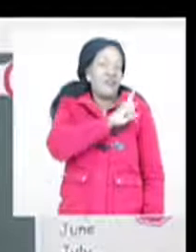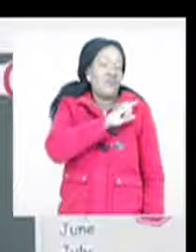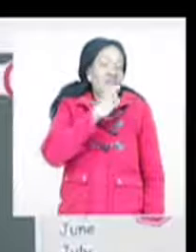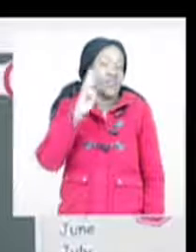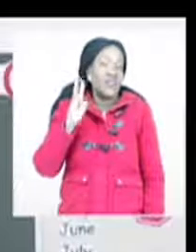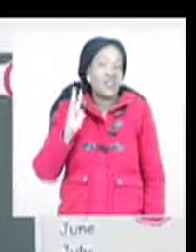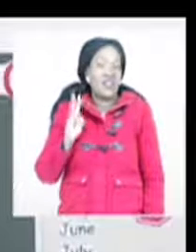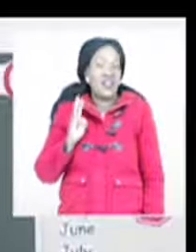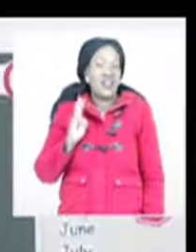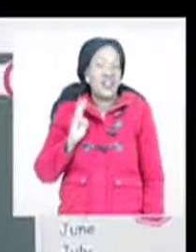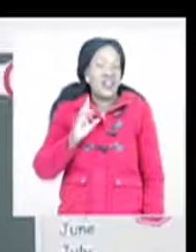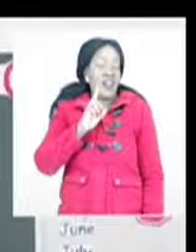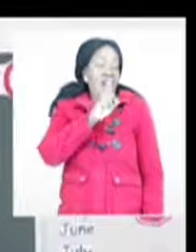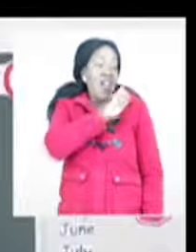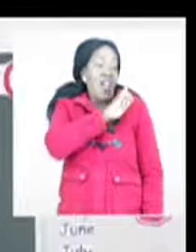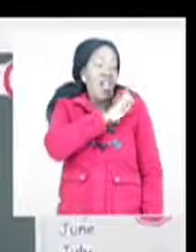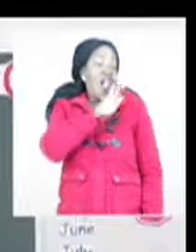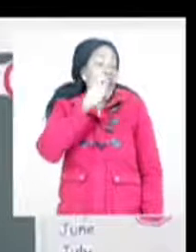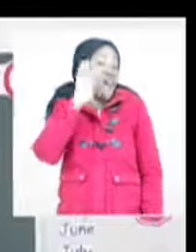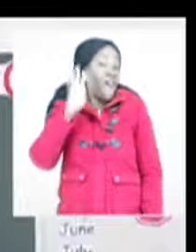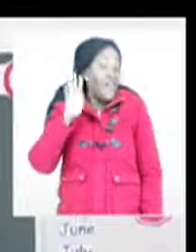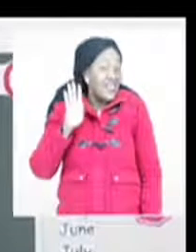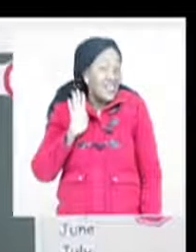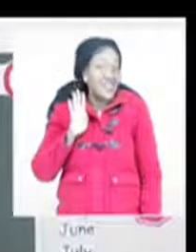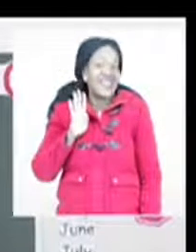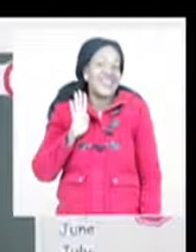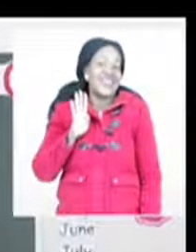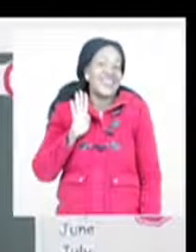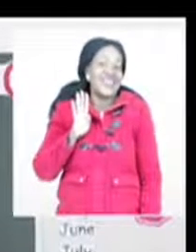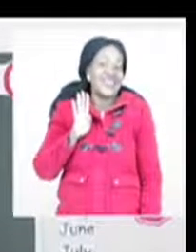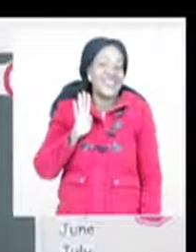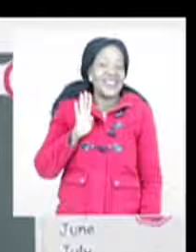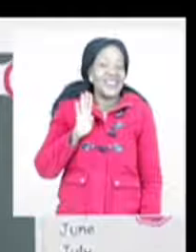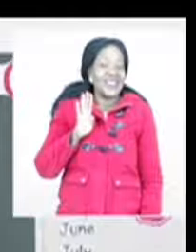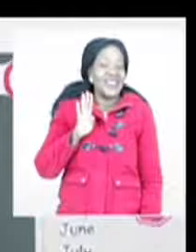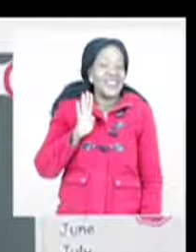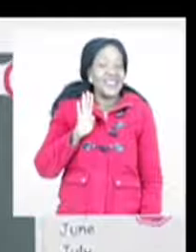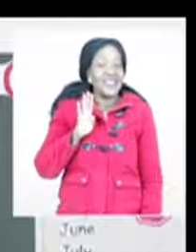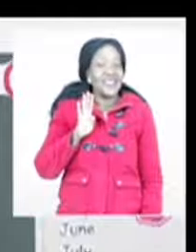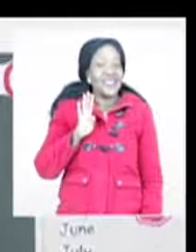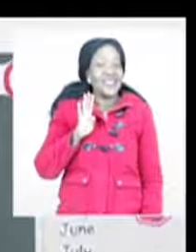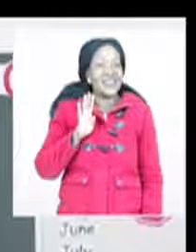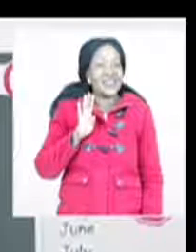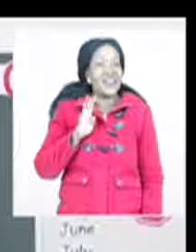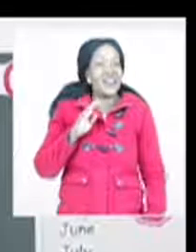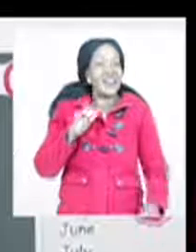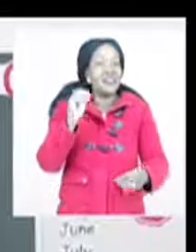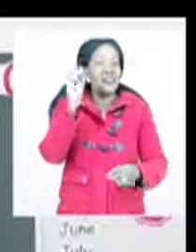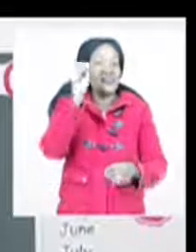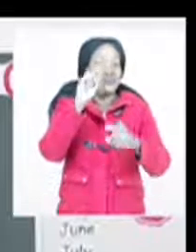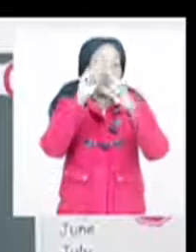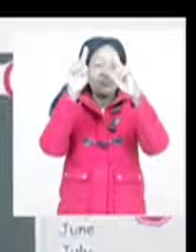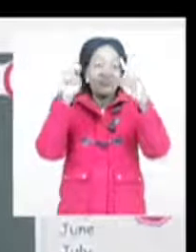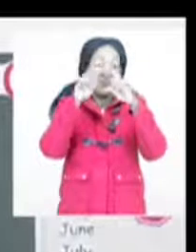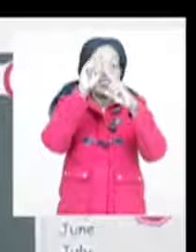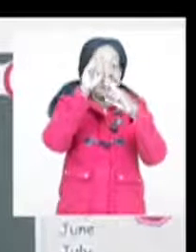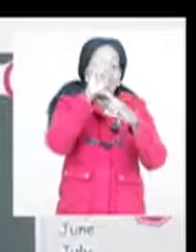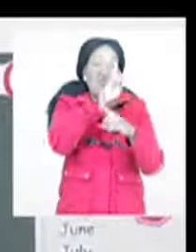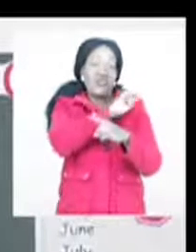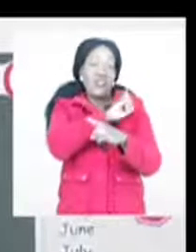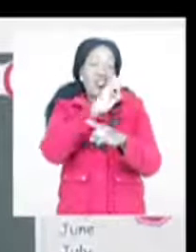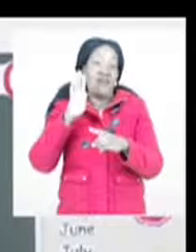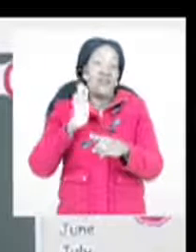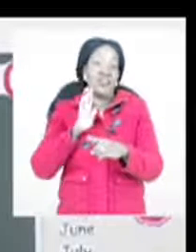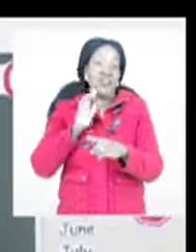13, and you guessed it right, the last one is 14. You have to fill in 14 lollipops. Now what about